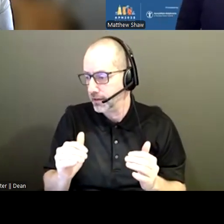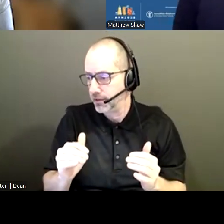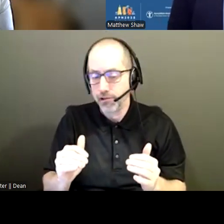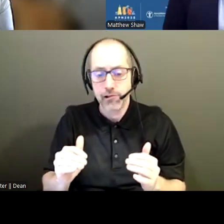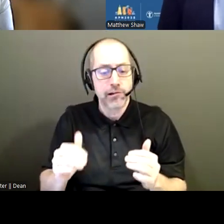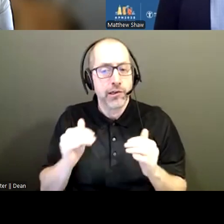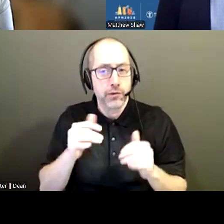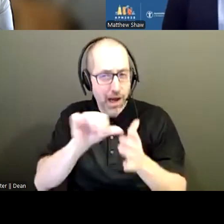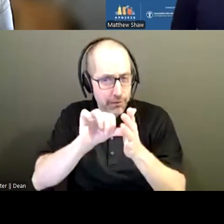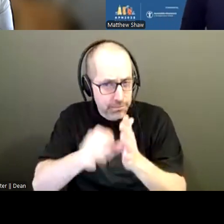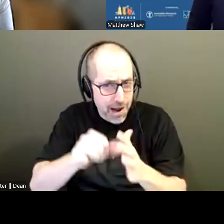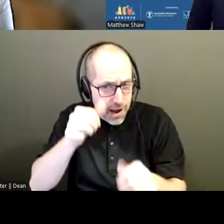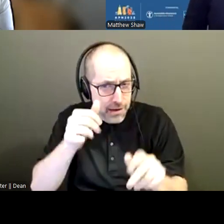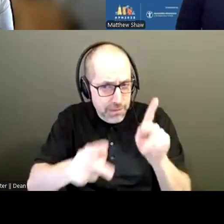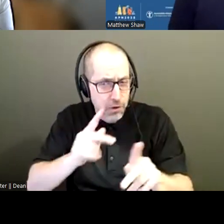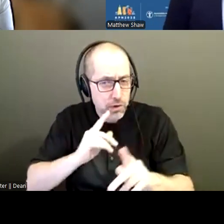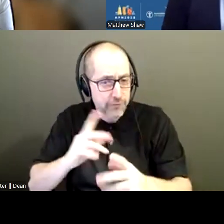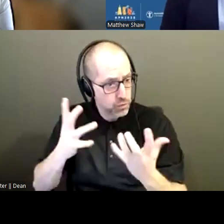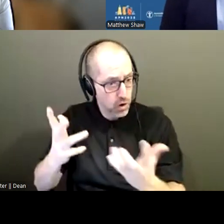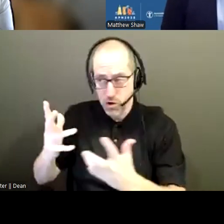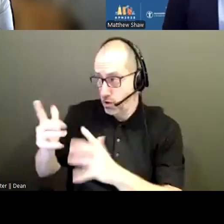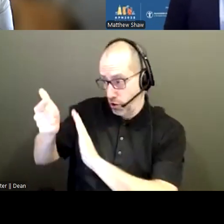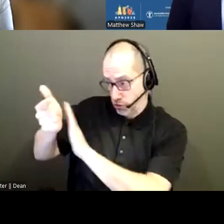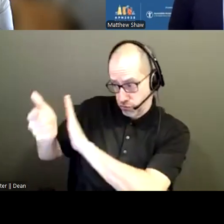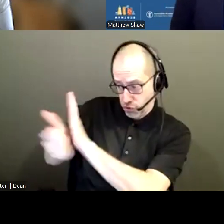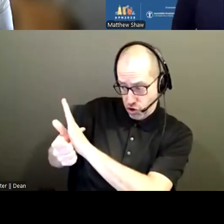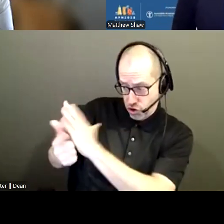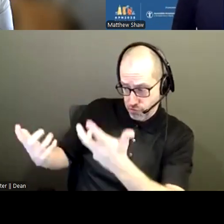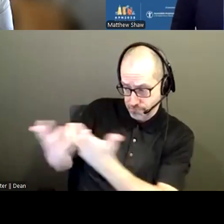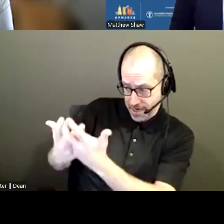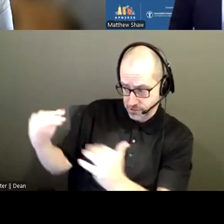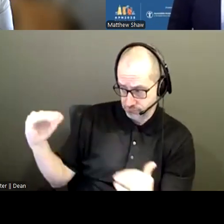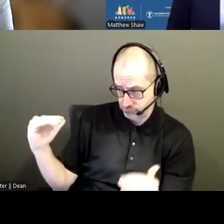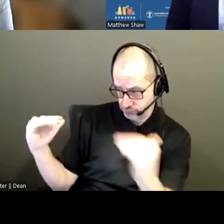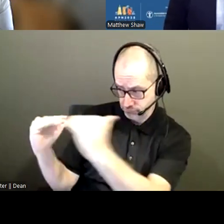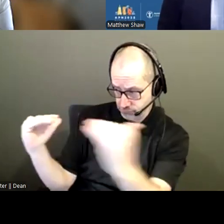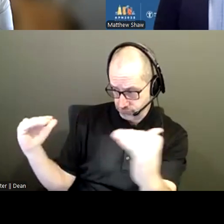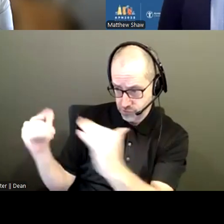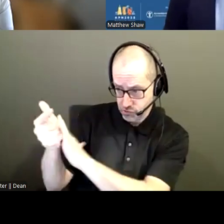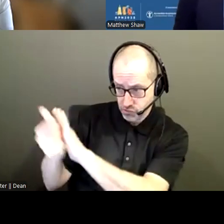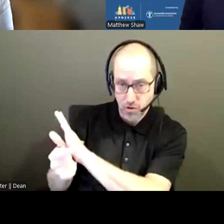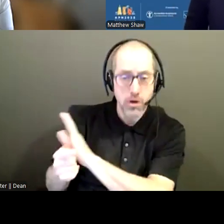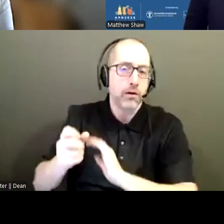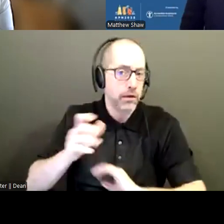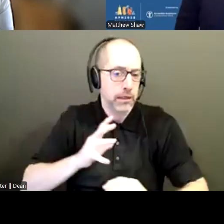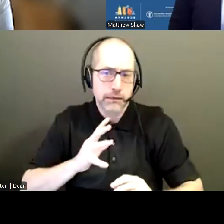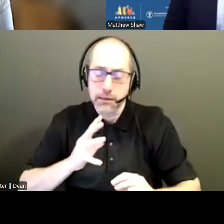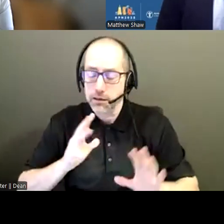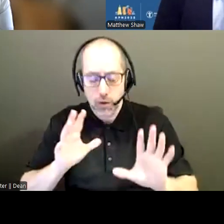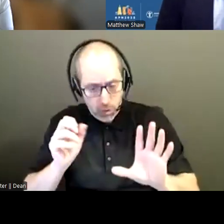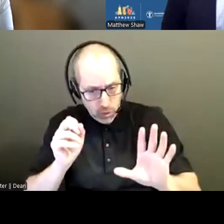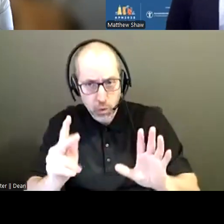with a compliance mindset, is focus on what is your objective as an organization